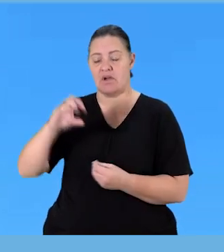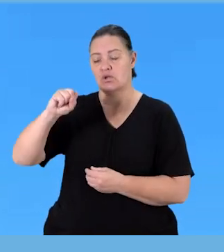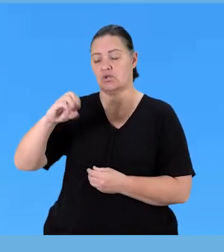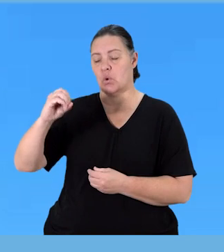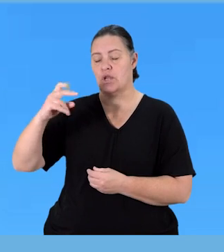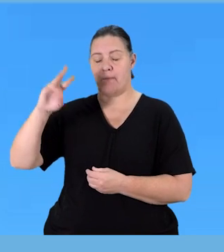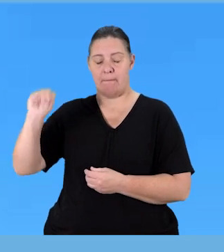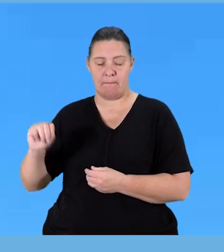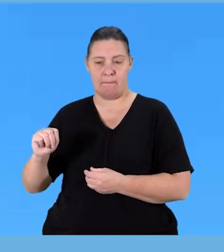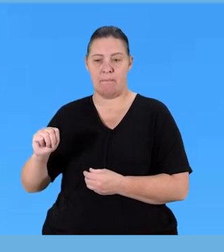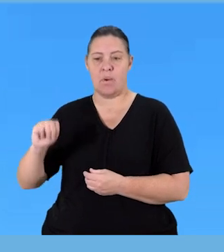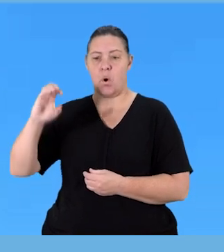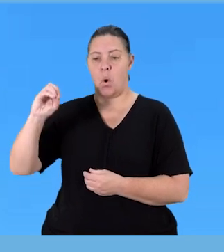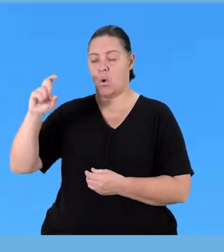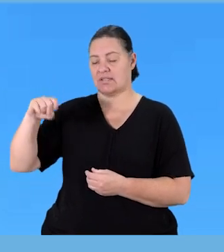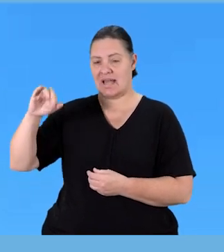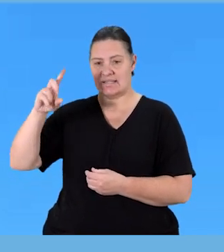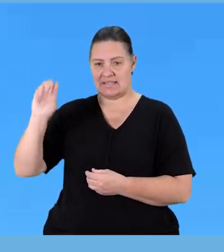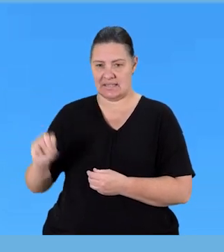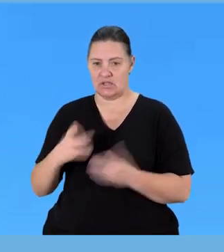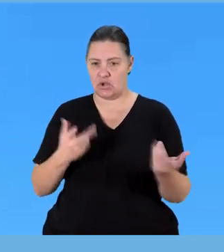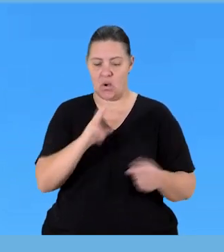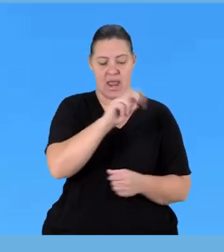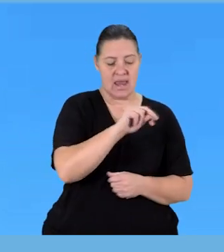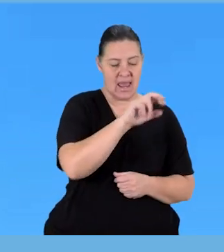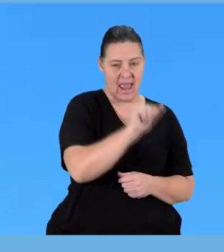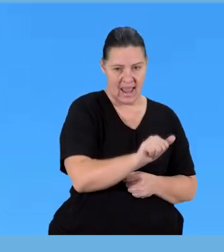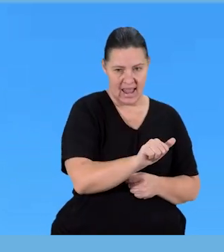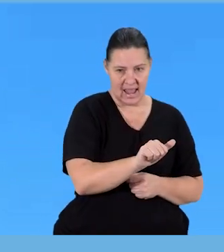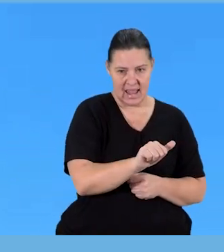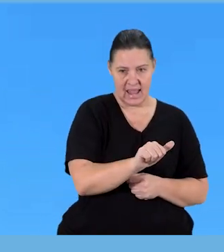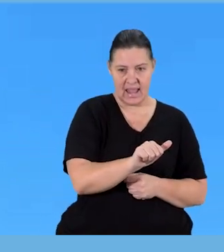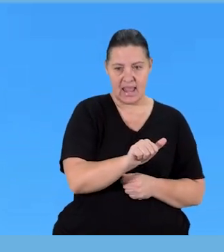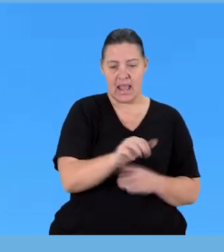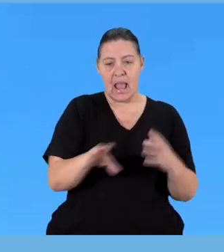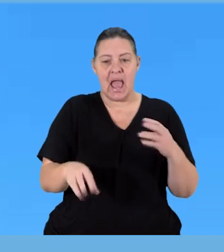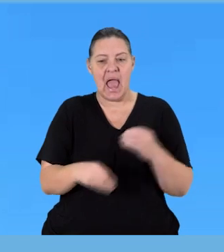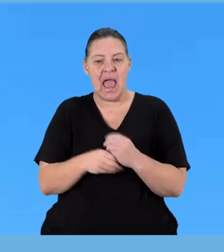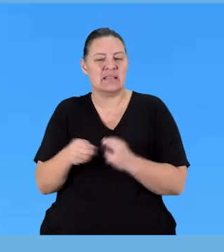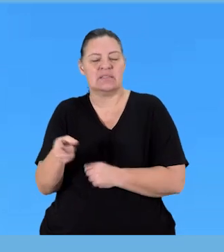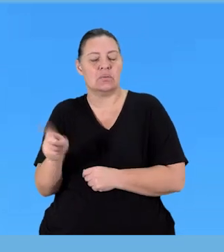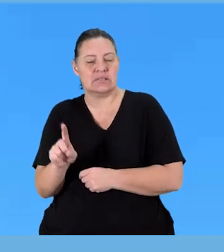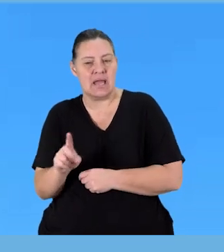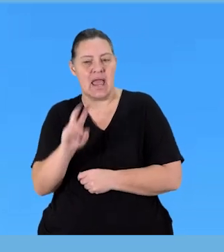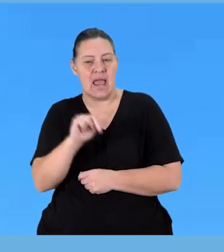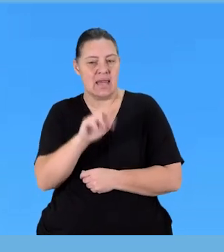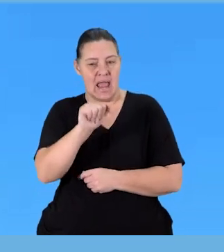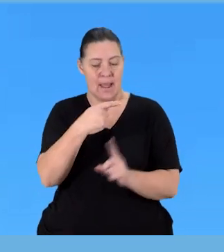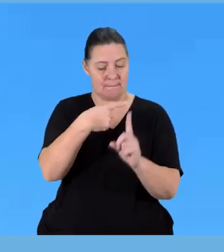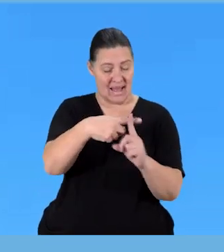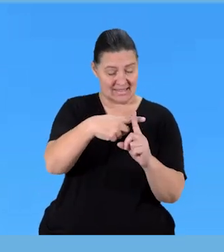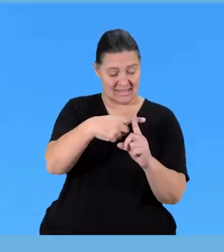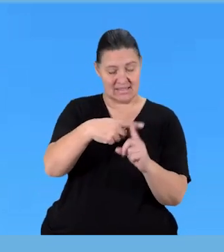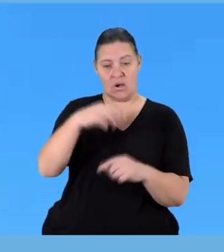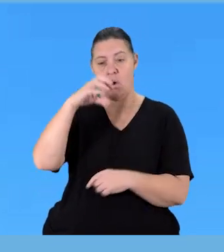is Na, we know, reacts with, this means it must be added to something. So Na plus, so our